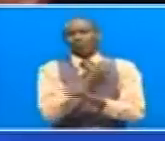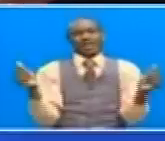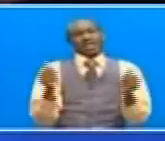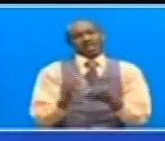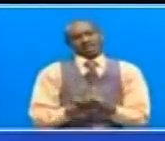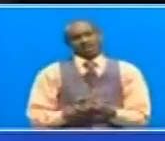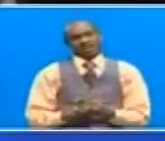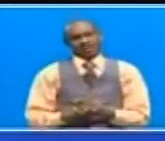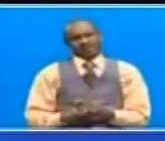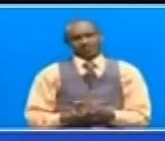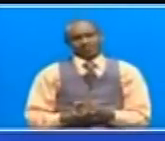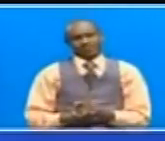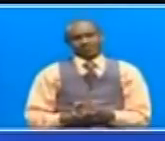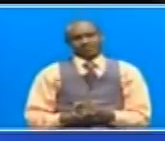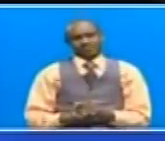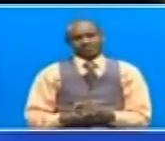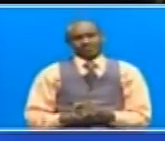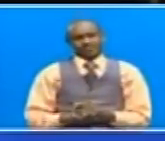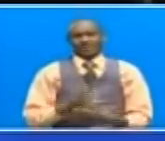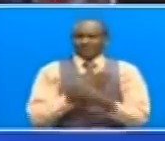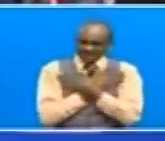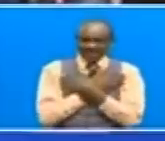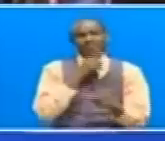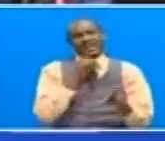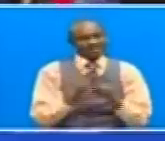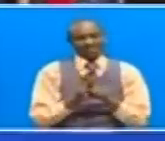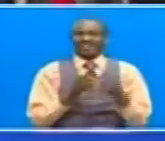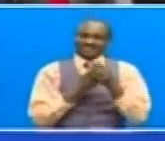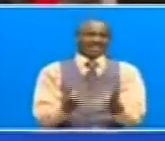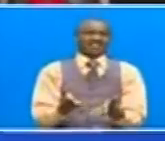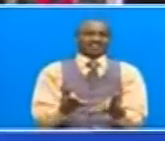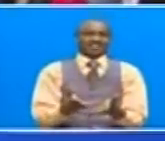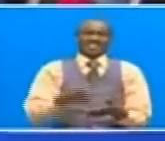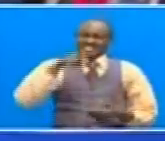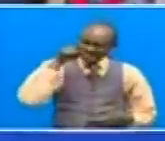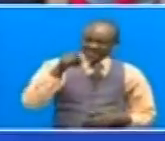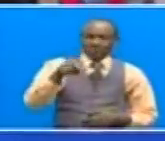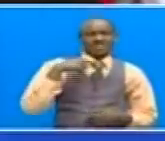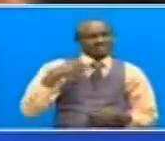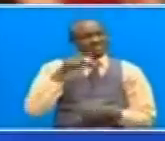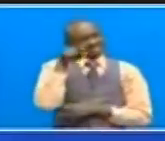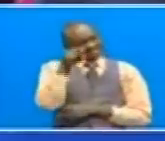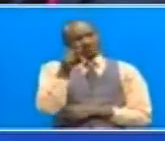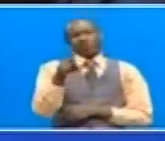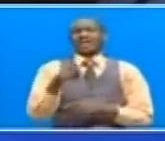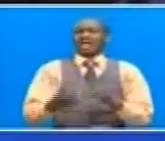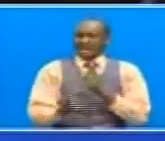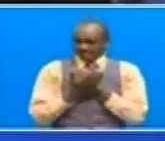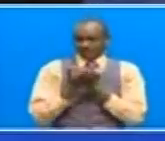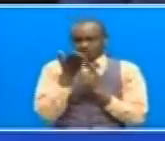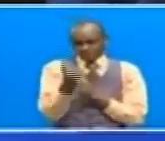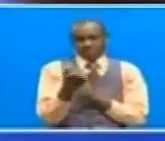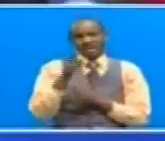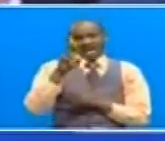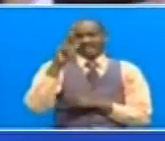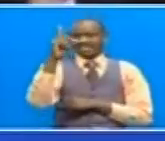A friend, a brother, a leader. Kagame, who is believed to have been the driving force behind the